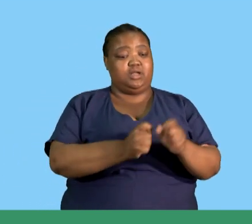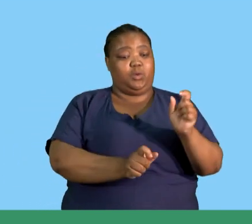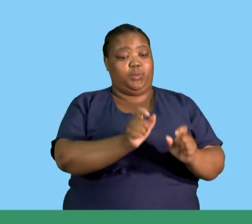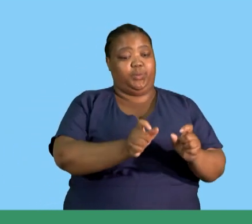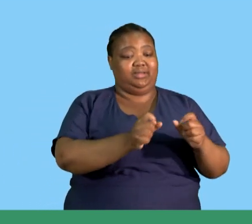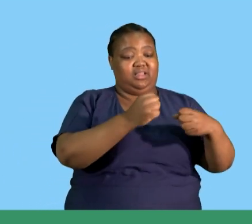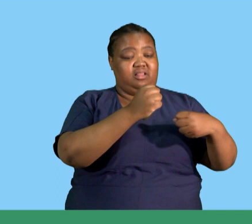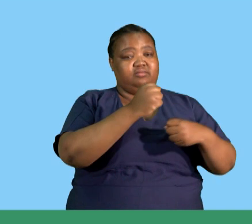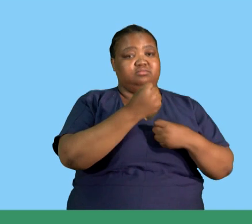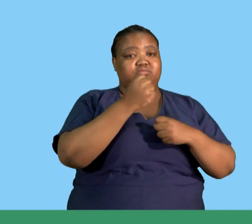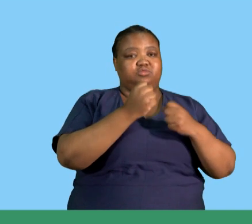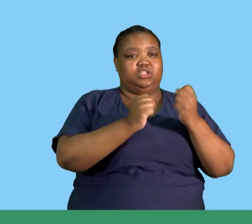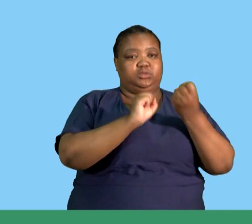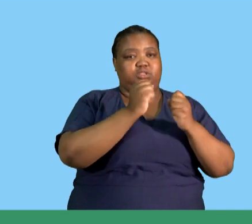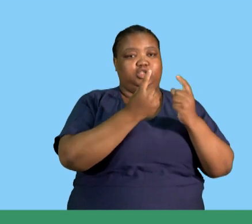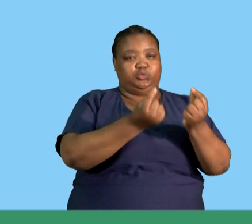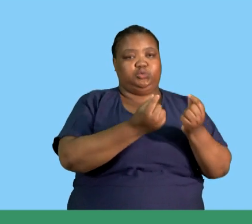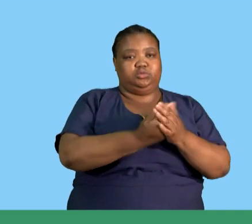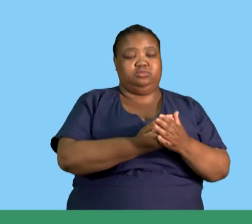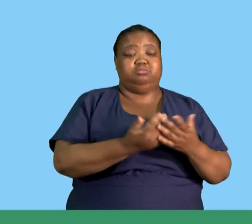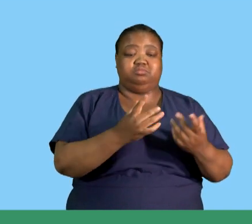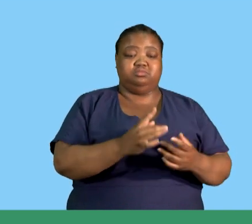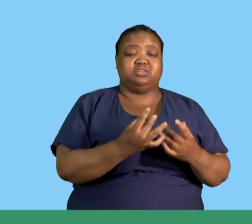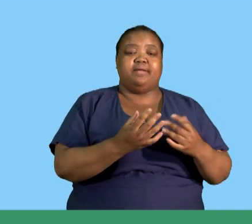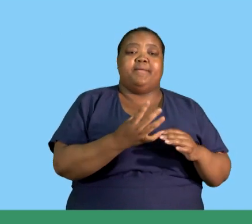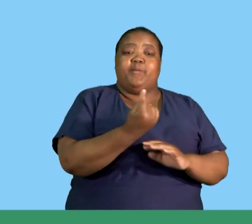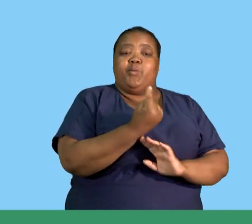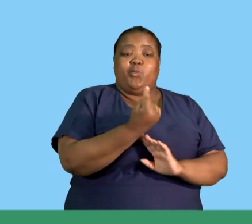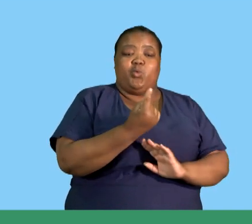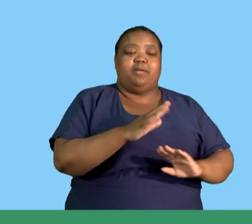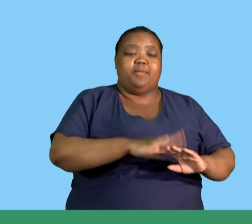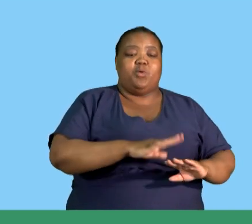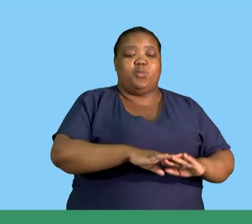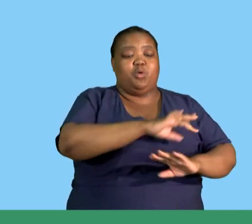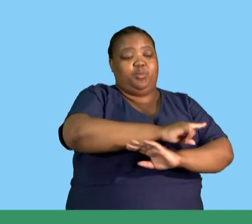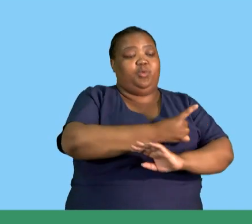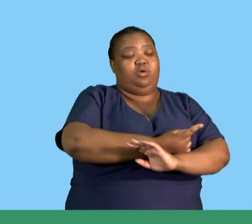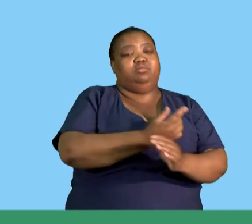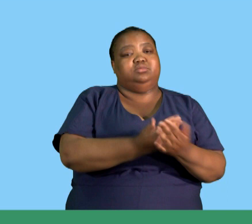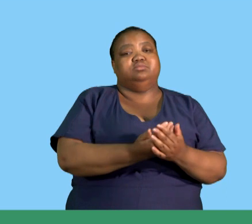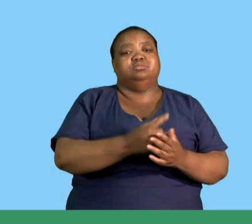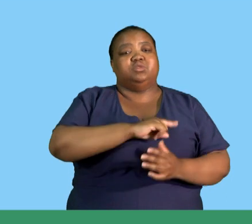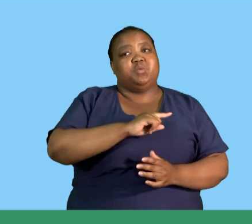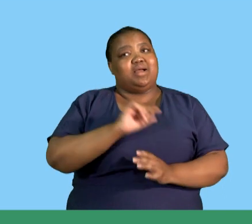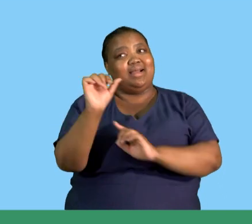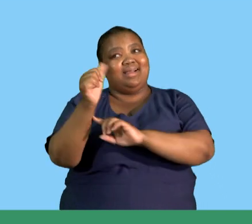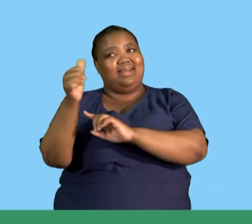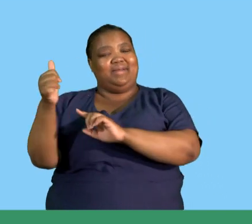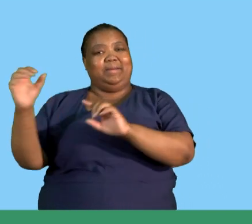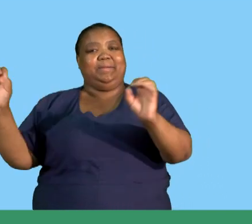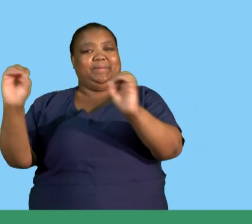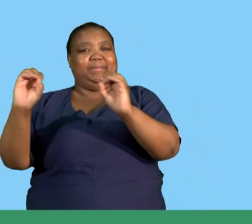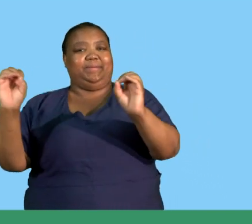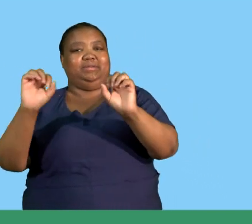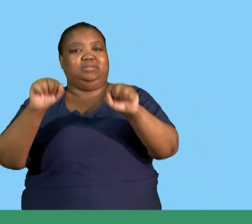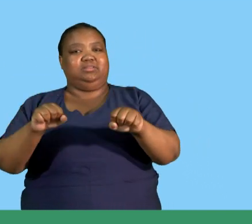of suppliers, like I said, you find that he's the only supplier, then the more powerful they may be, as the choice of suppliers may be limited.